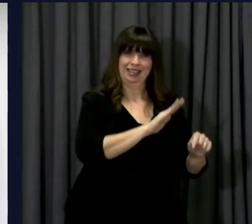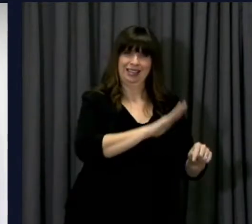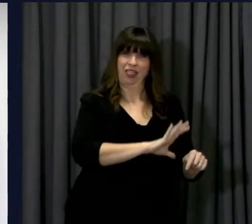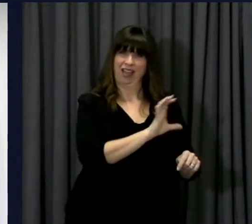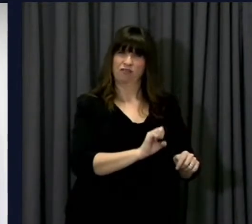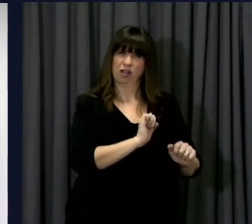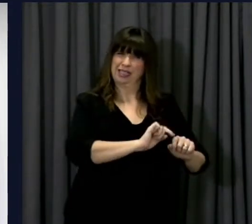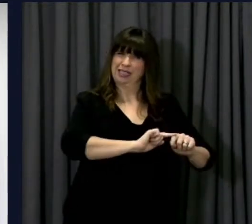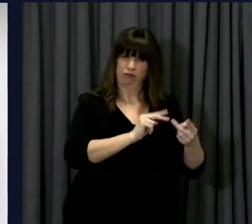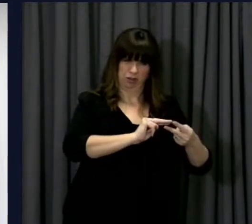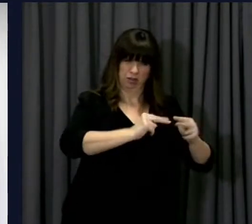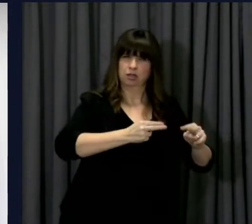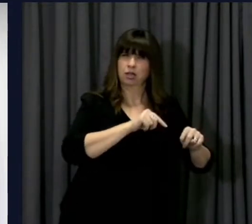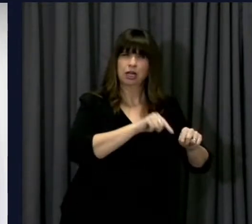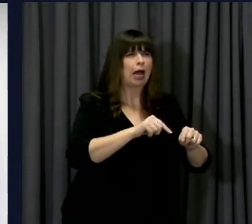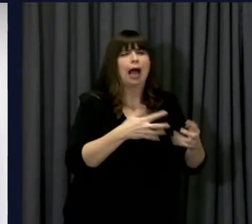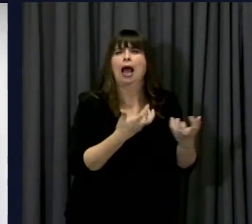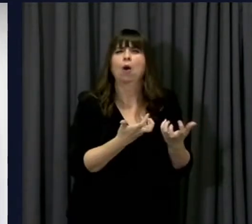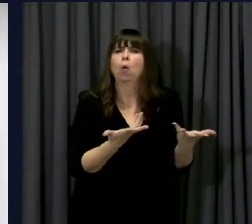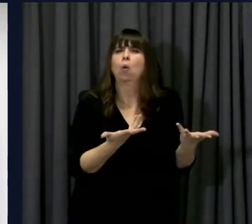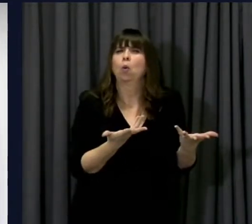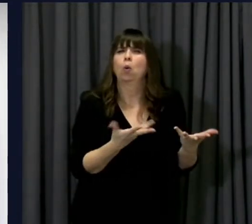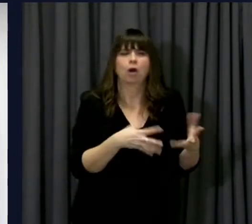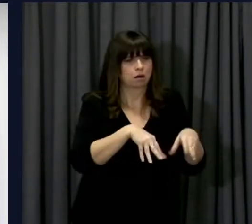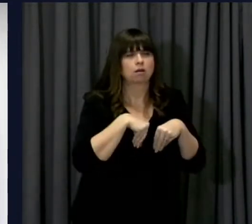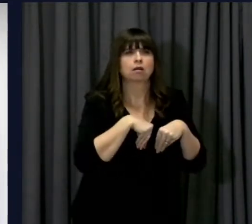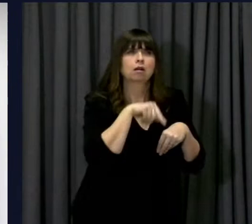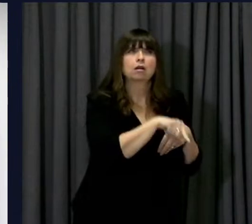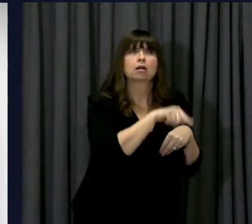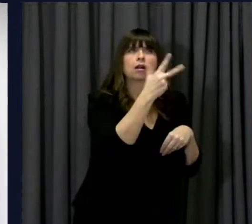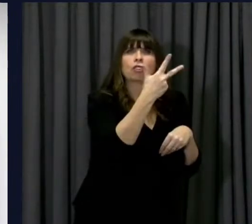that, we'll of course make sure that's shared with people.